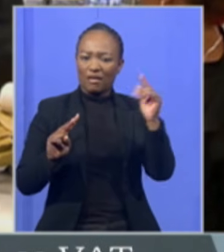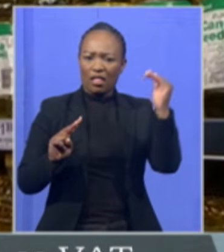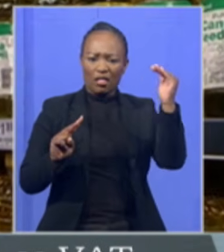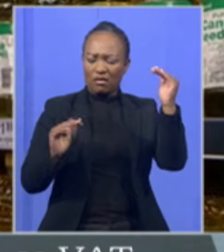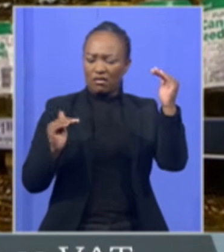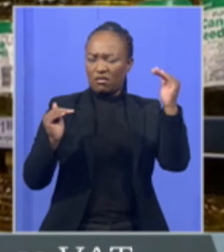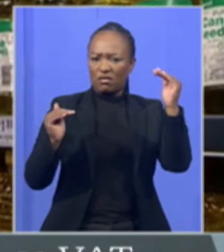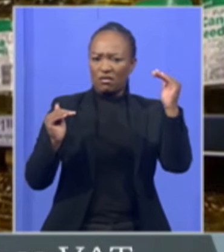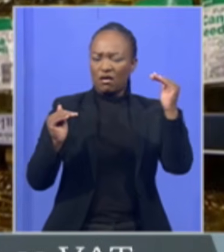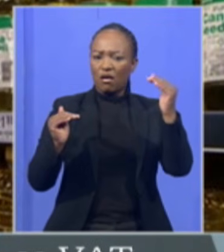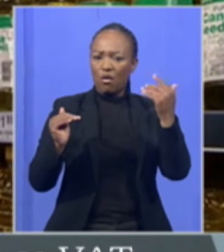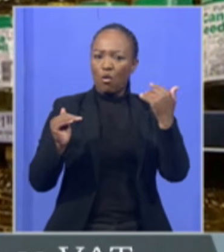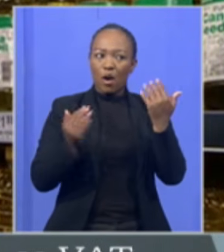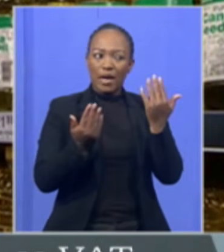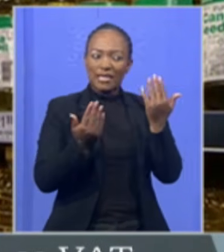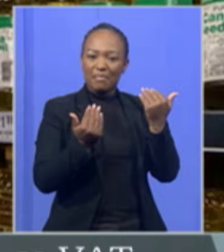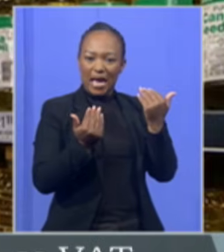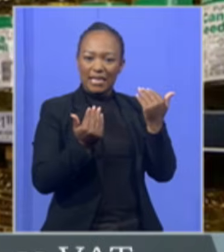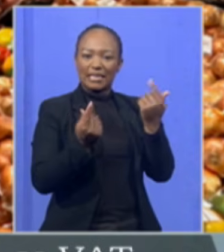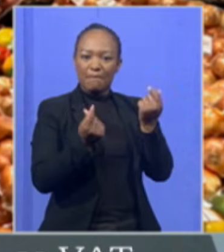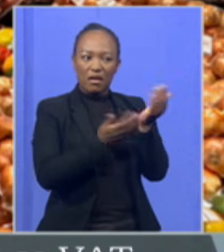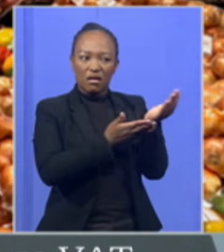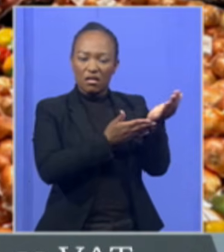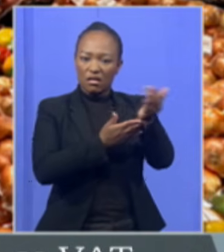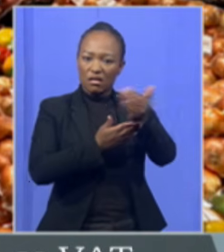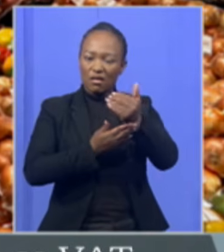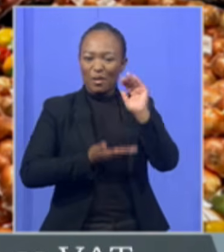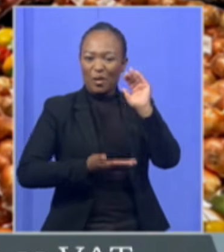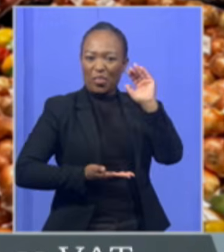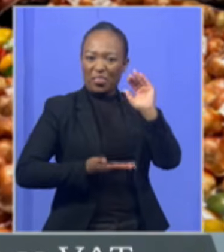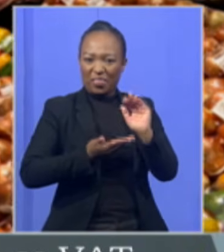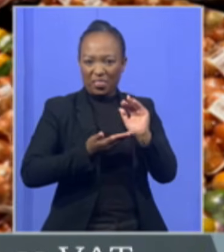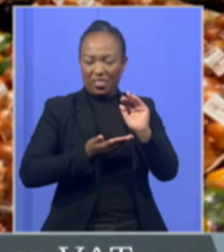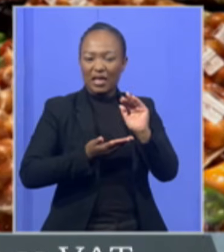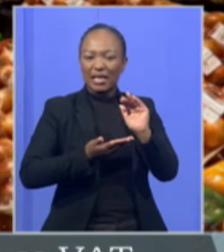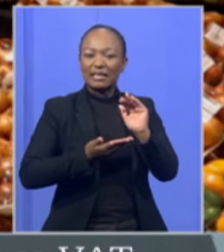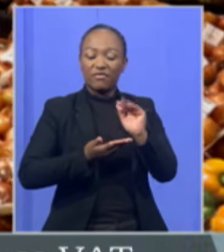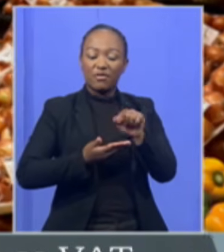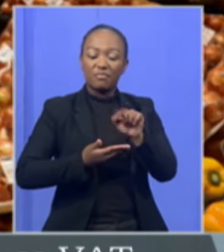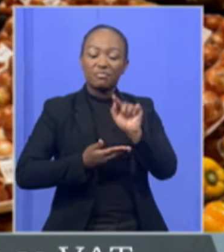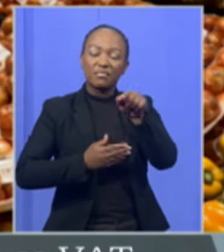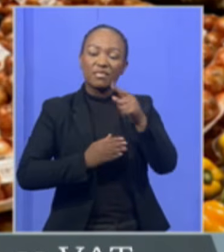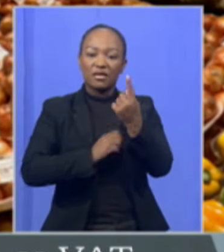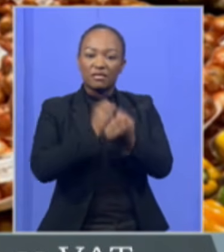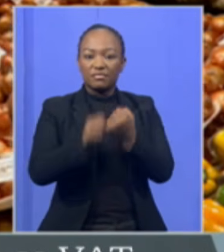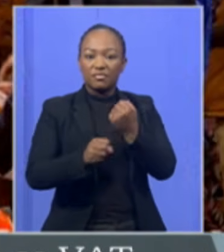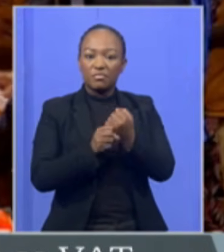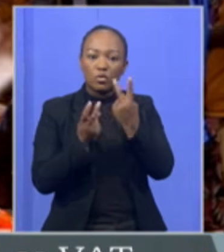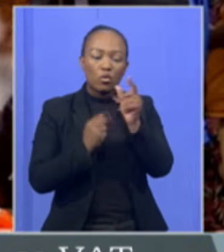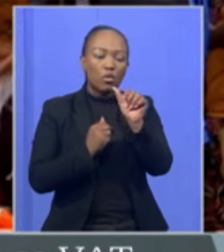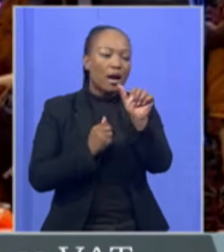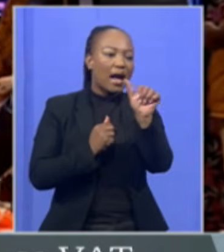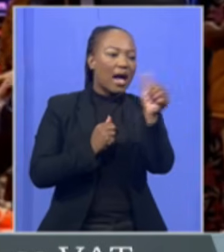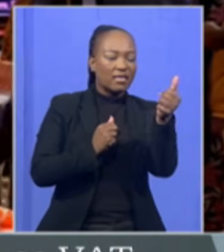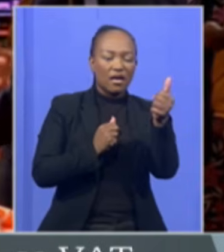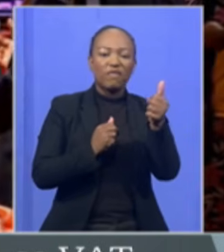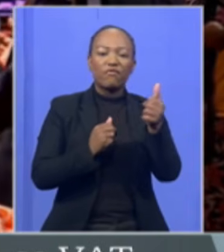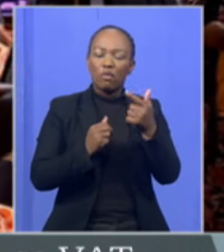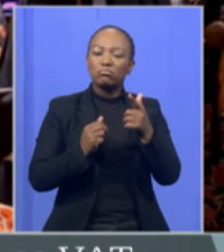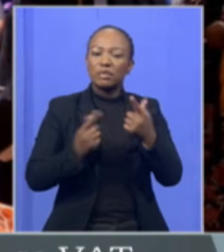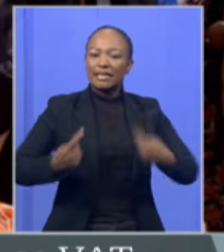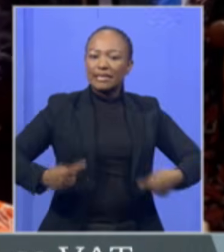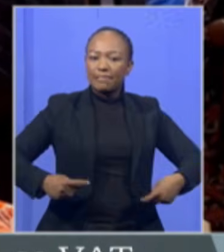in lower than expected revenues for the next year, which would need to be covered for elsewhere by reprioritizing spending.